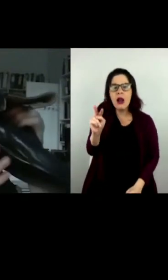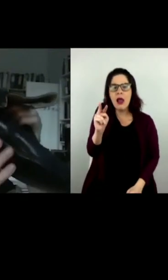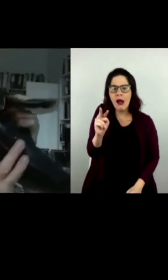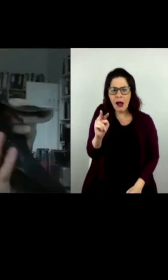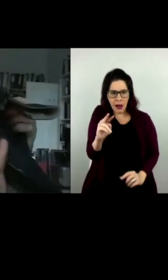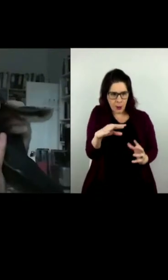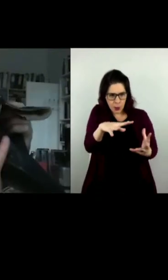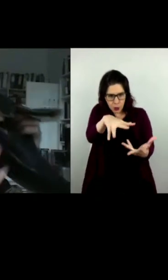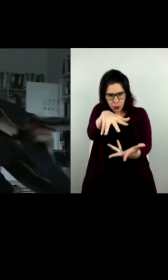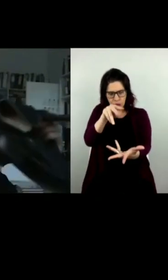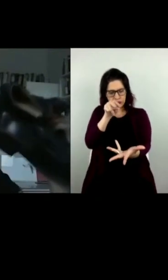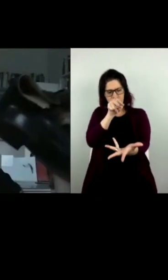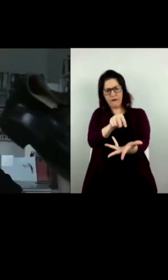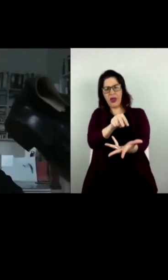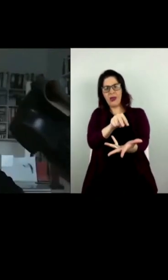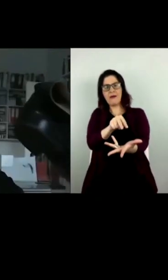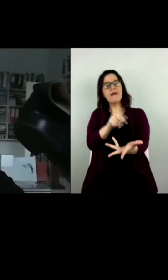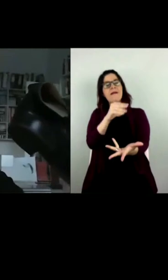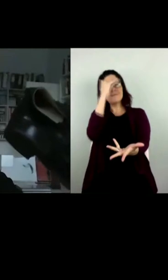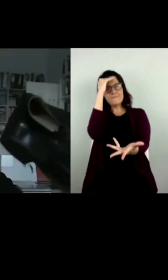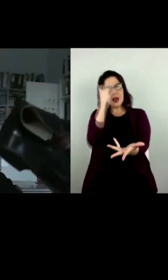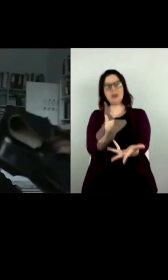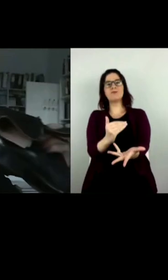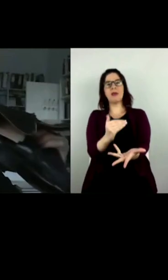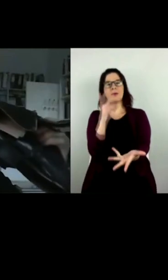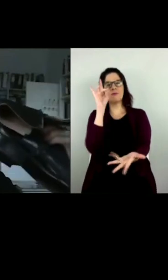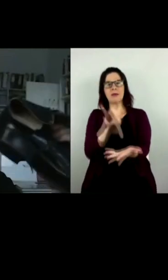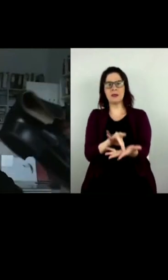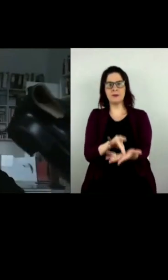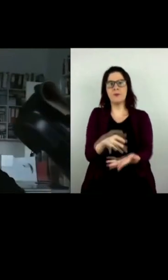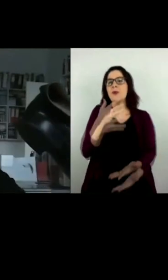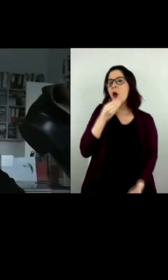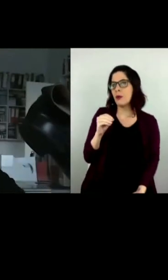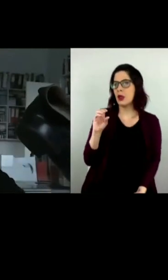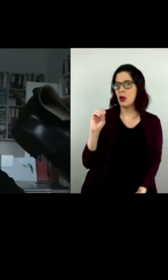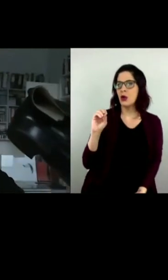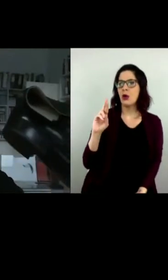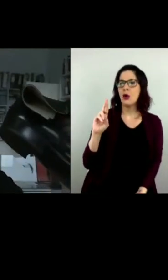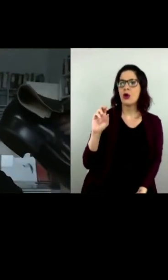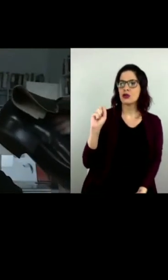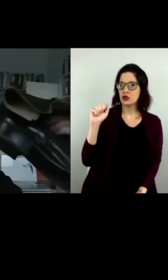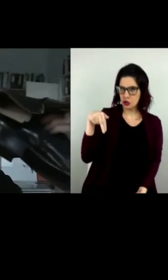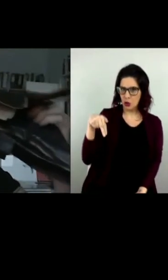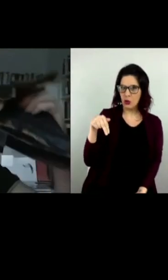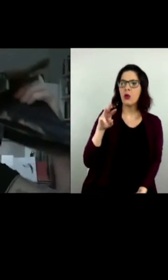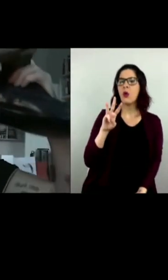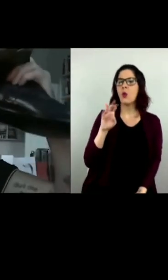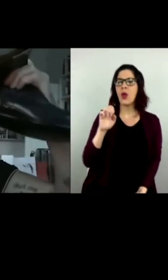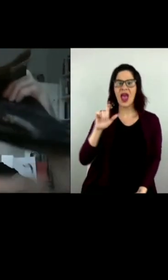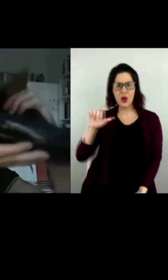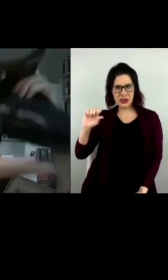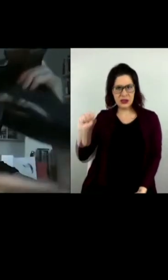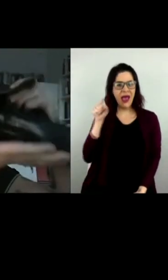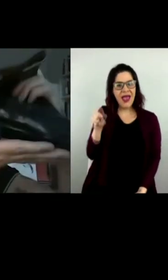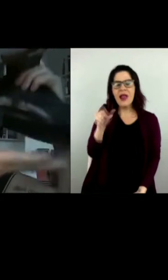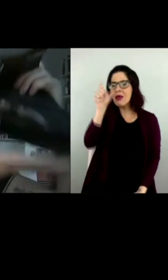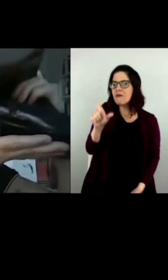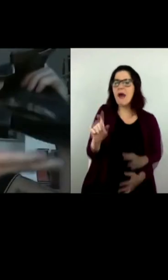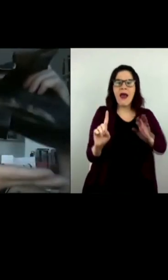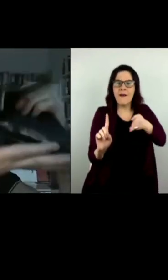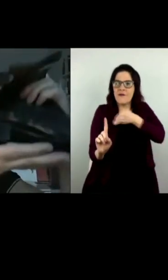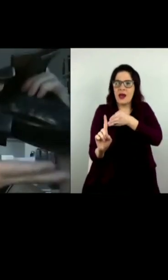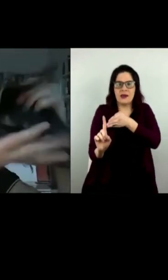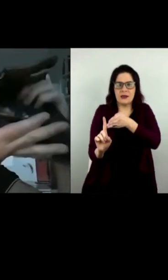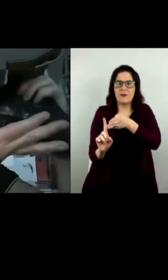world. Orson Welles was an icon, a great figure in the 20th century, but he was also a human being